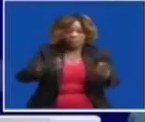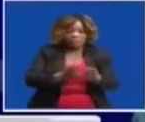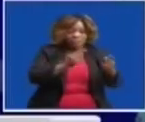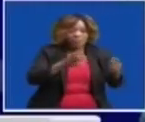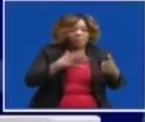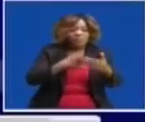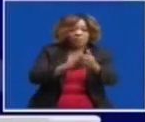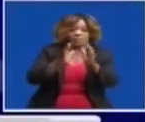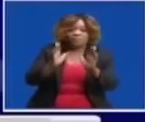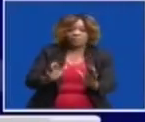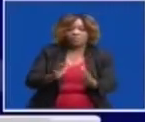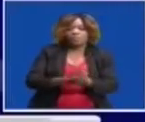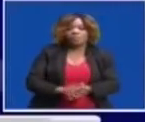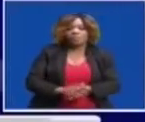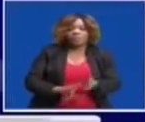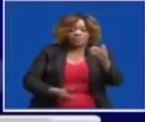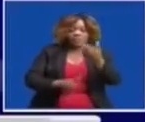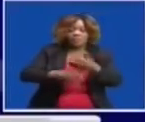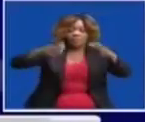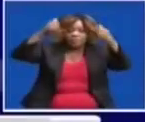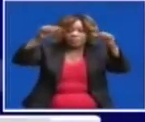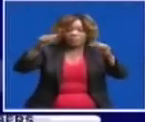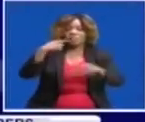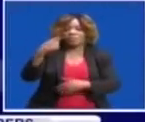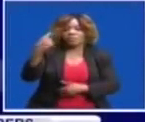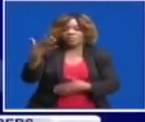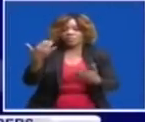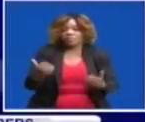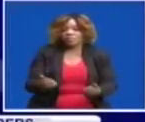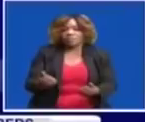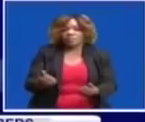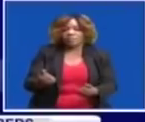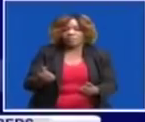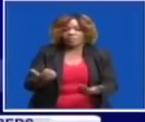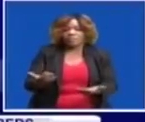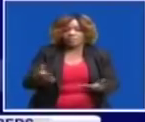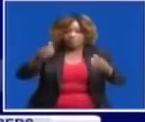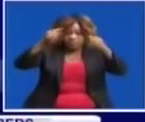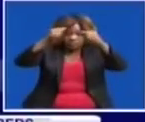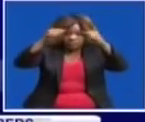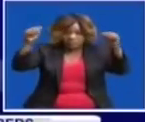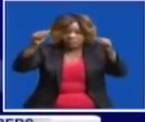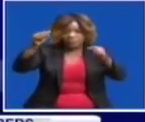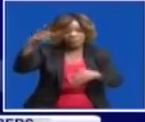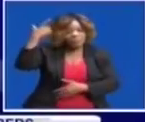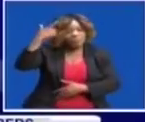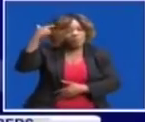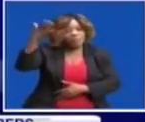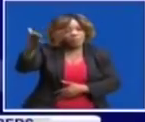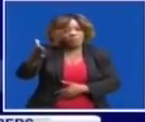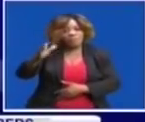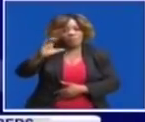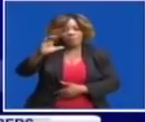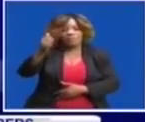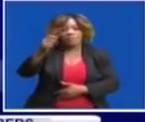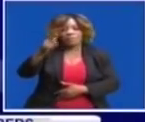leaders. A requiem mass for the late vice president, who served under late President Levi Mwanawasa, will be held at the